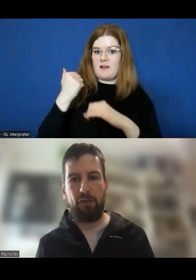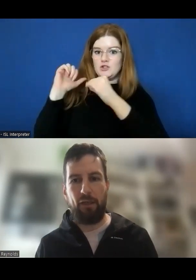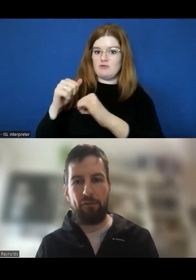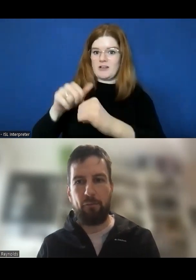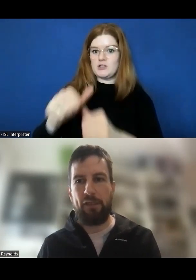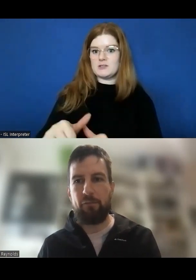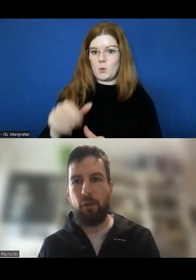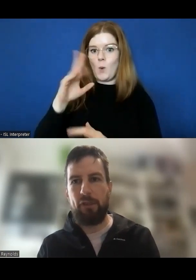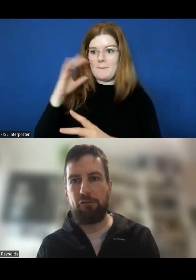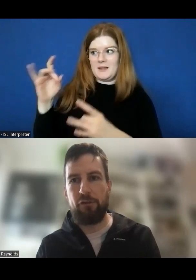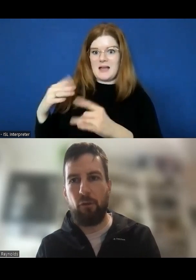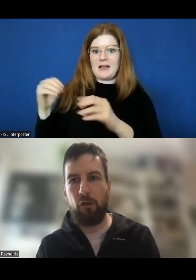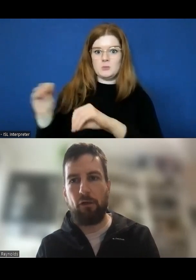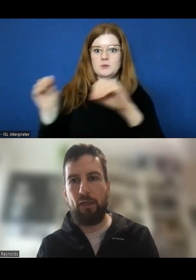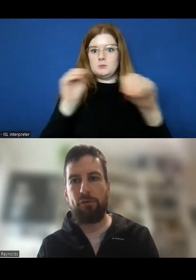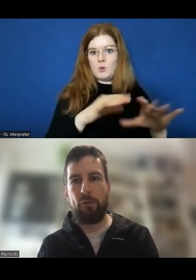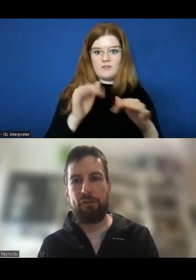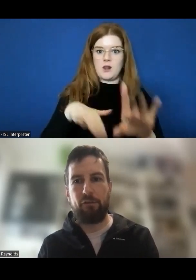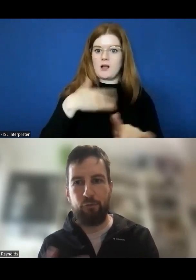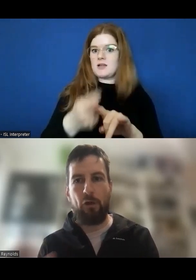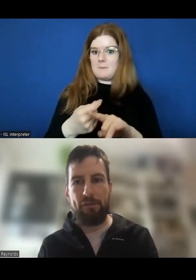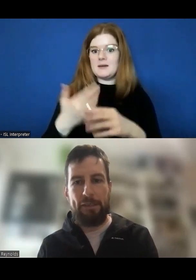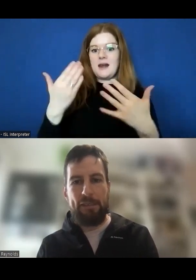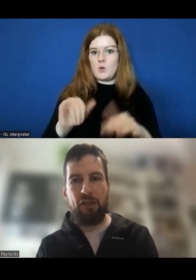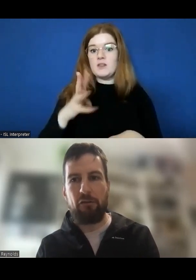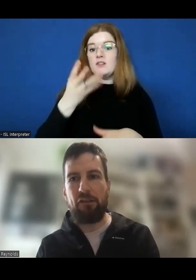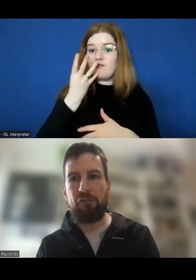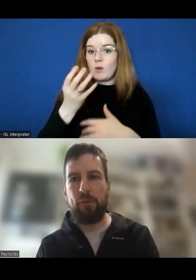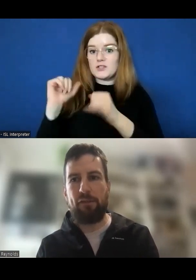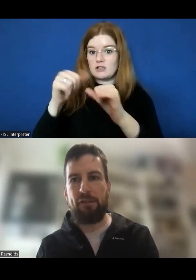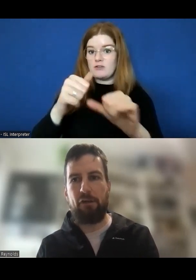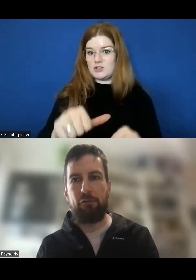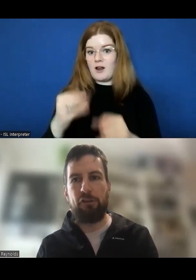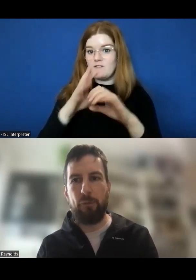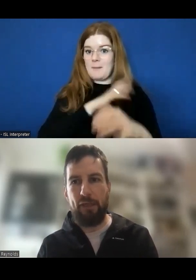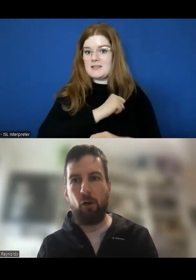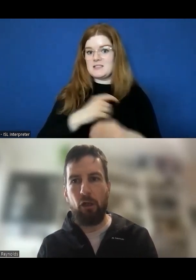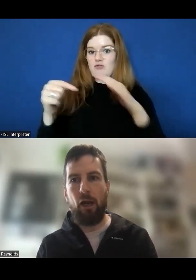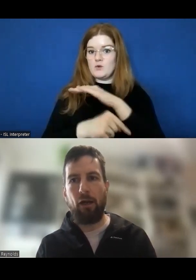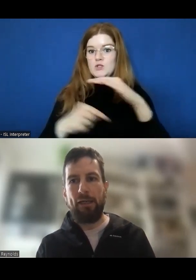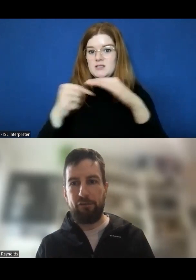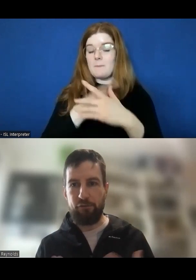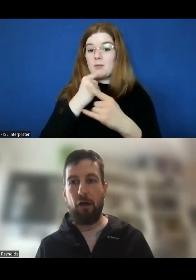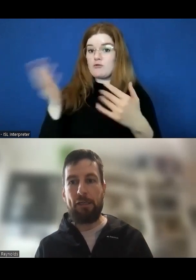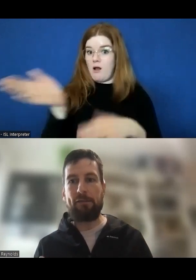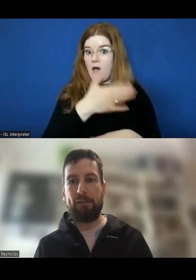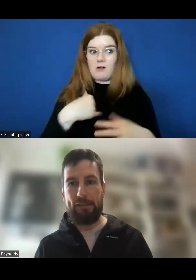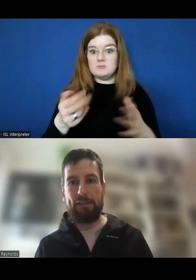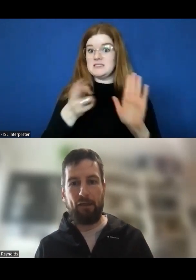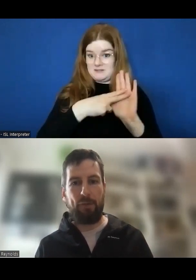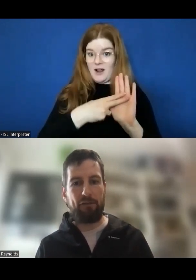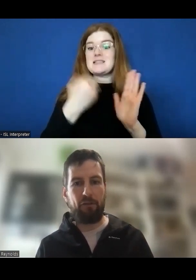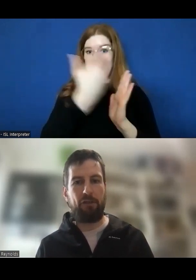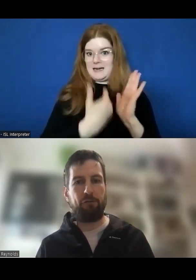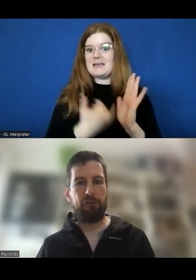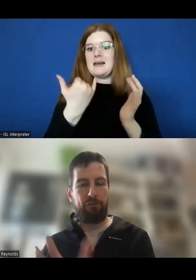been a displaced population for so long now. We're into the fourth generation of Palestinian refugees, but they all are defined legally